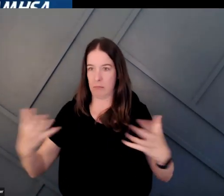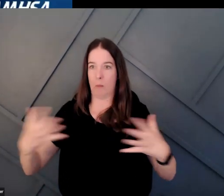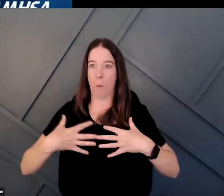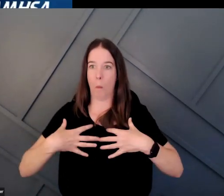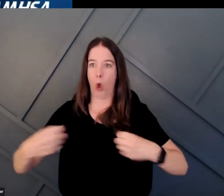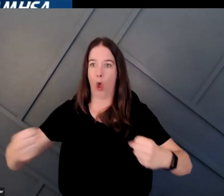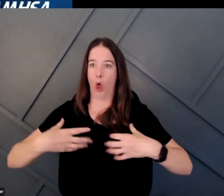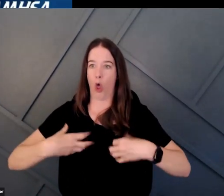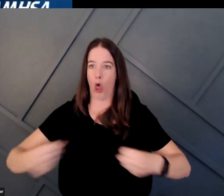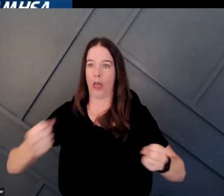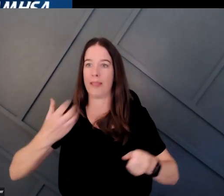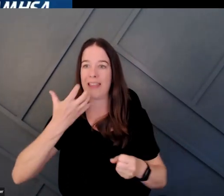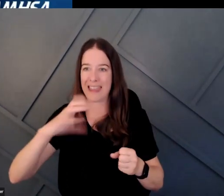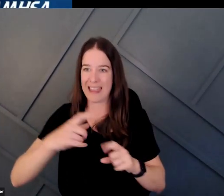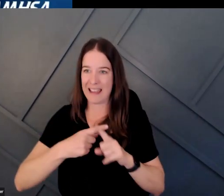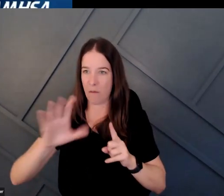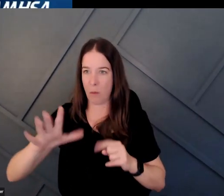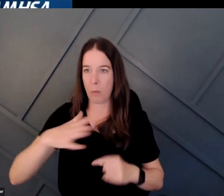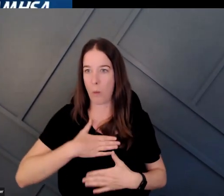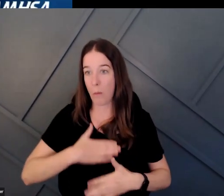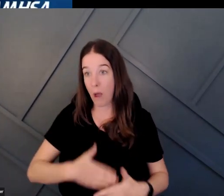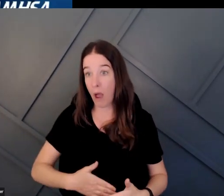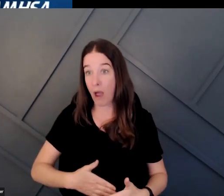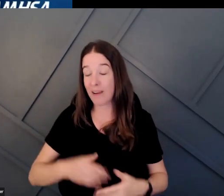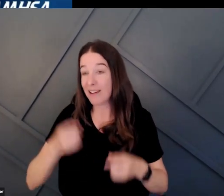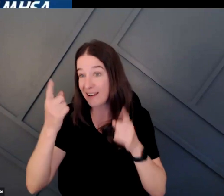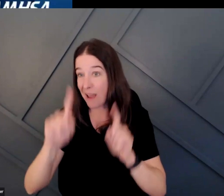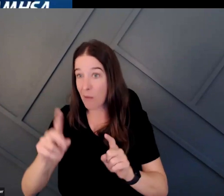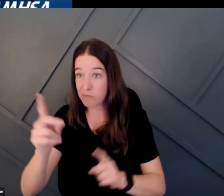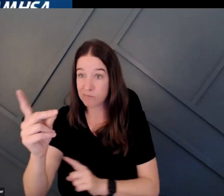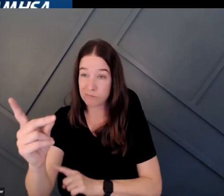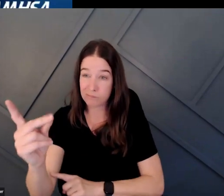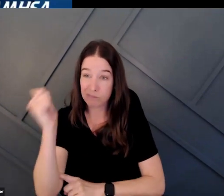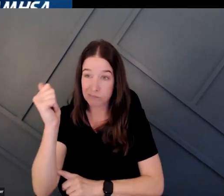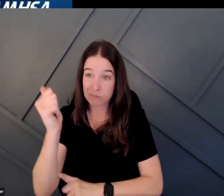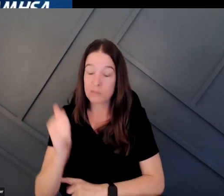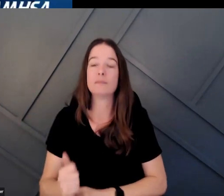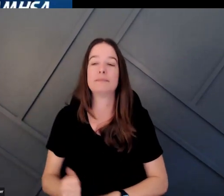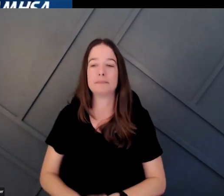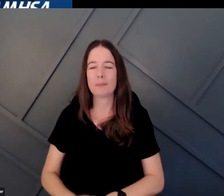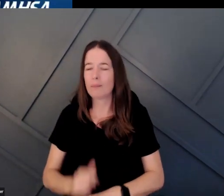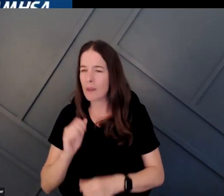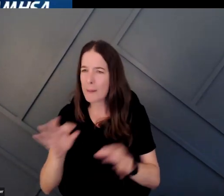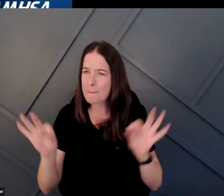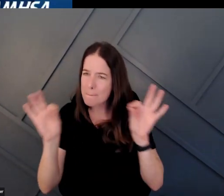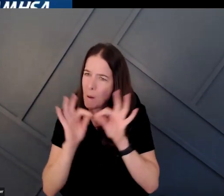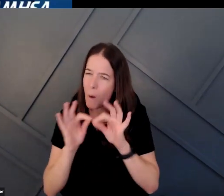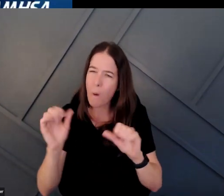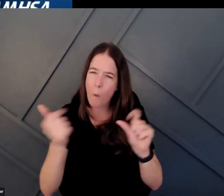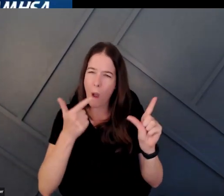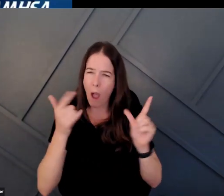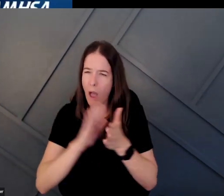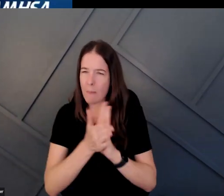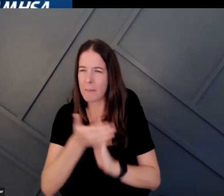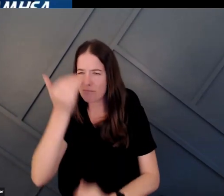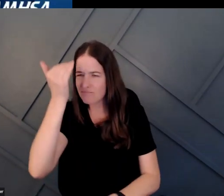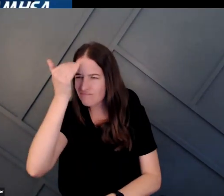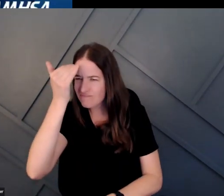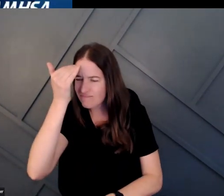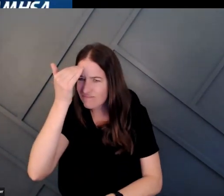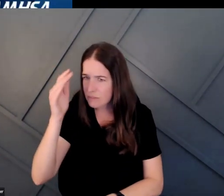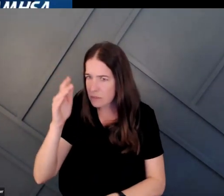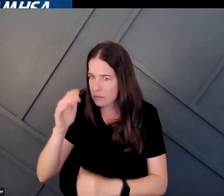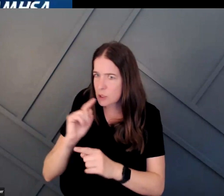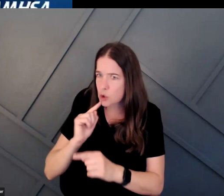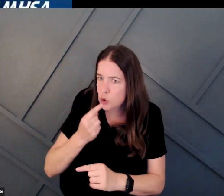We all need to learn more about what it is to feel the effects of extreme heat and become knowledgeable of when our bodies